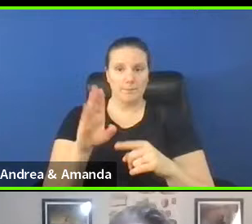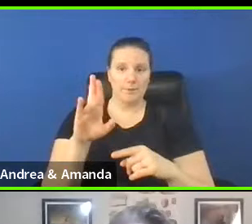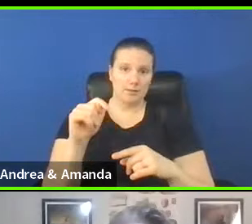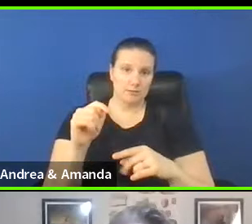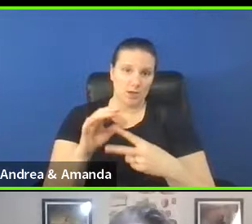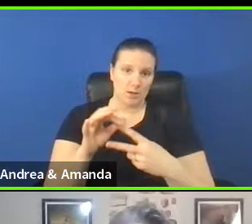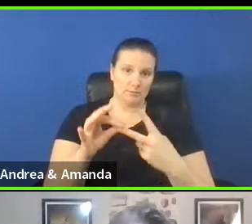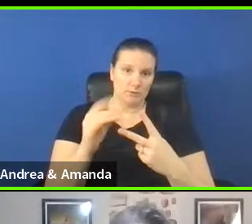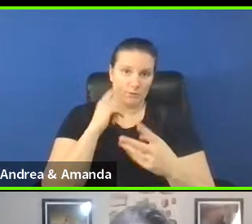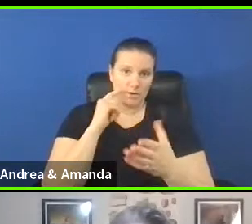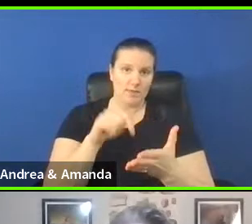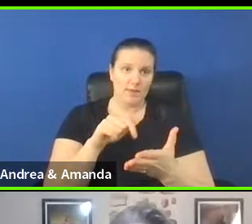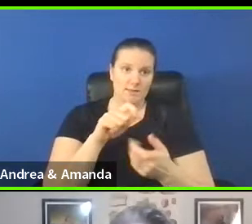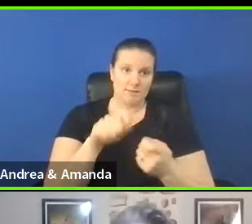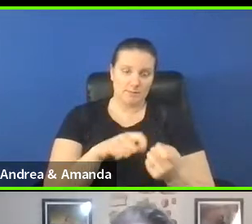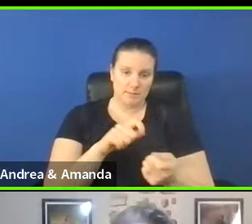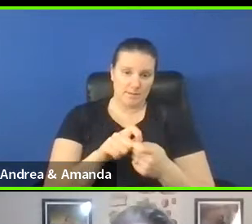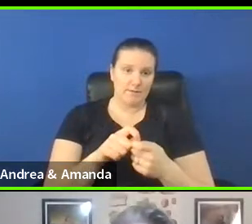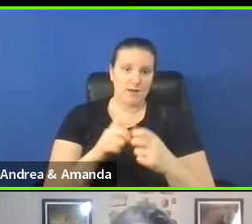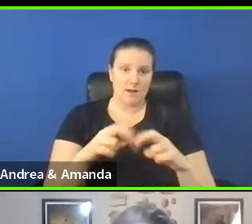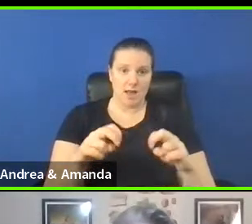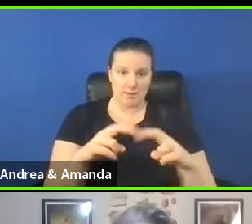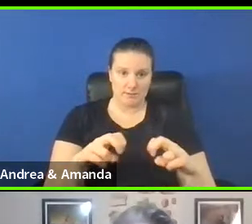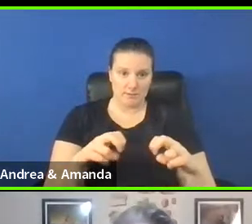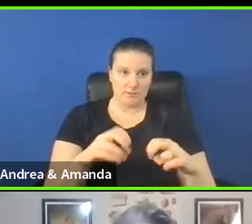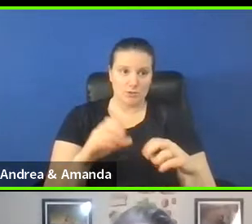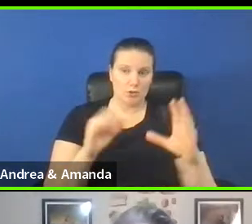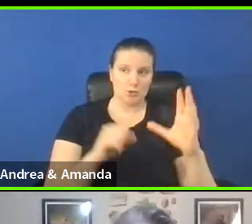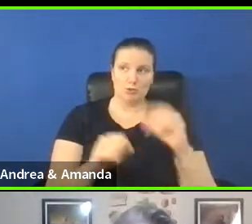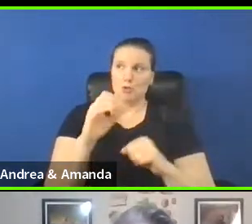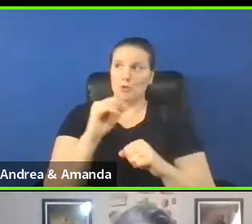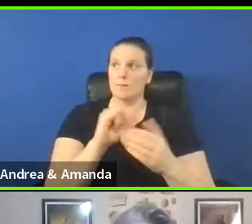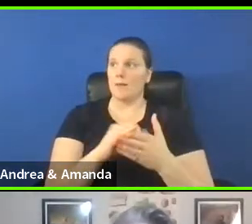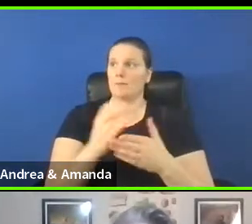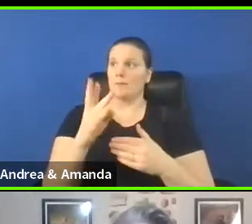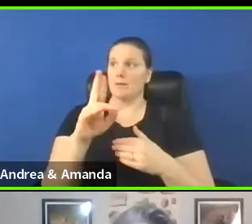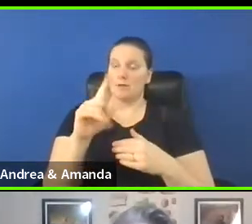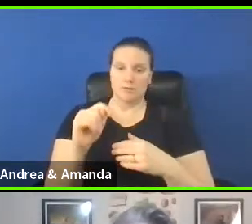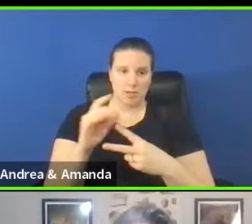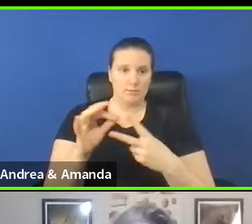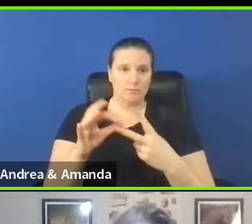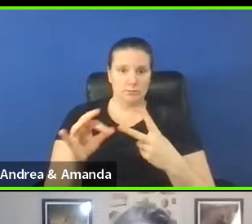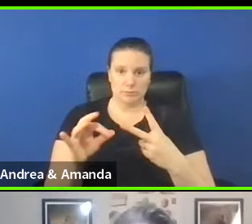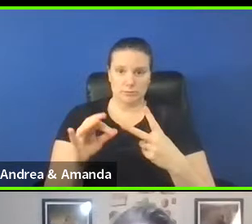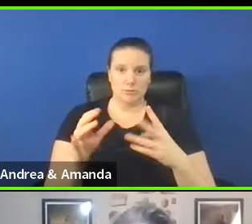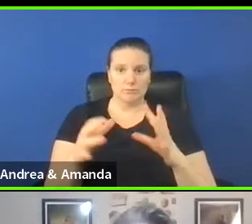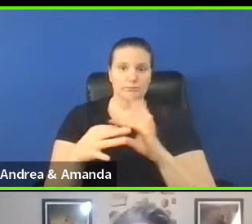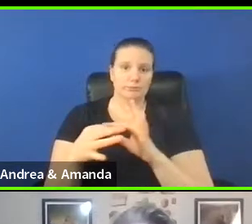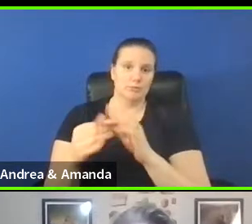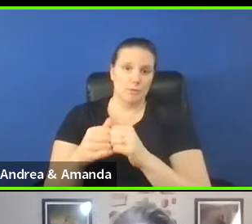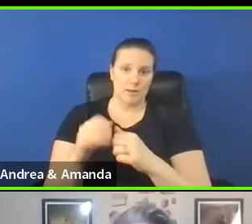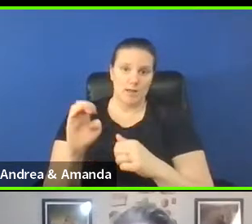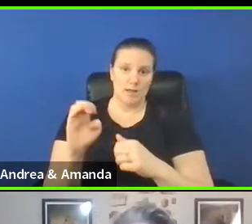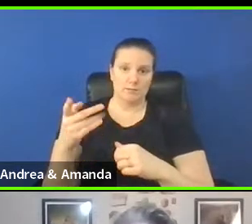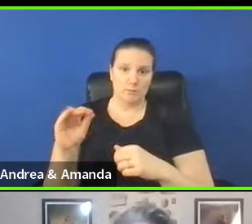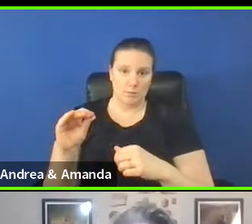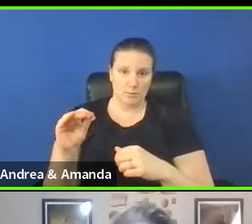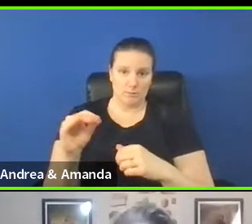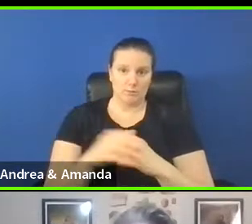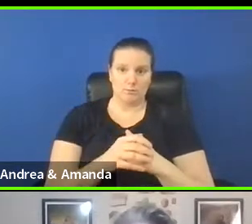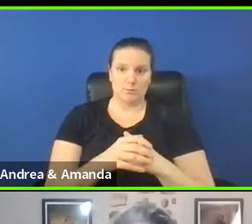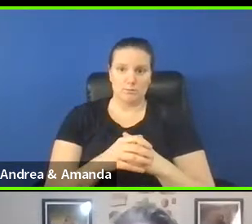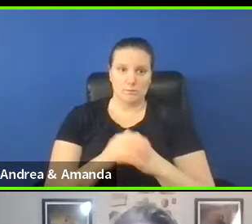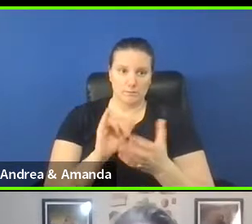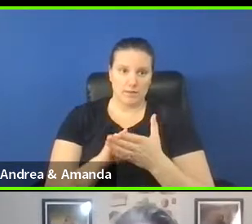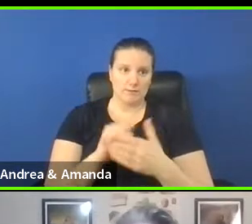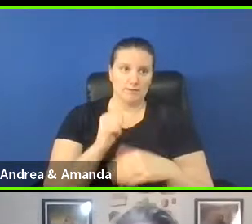this particular analysis, we just assumed that the BRT options would tie in at Expo, which is